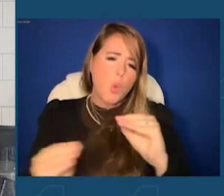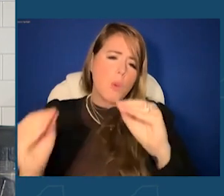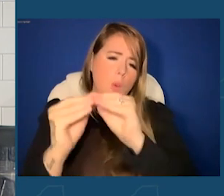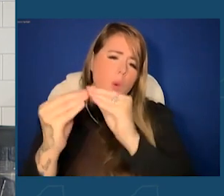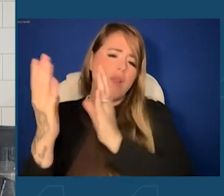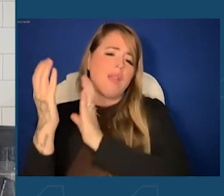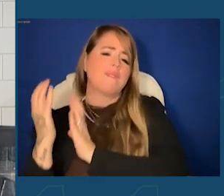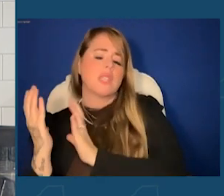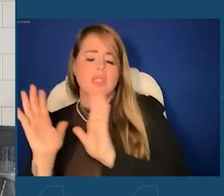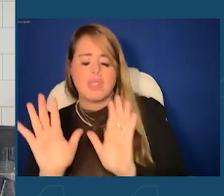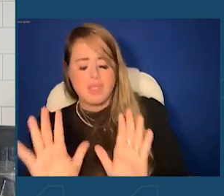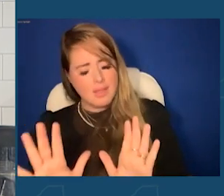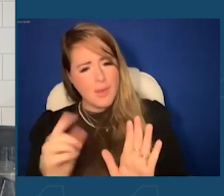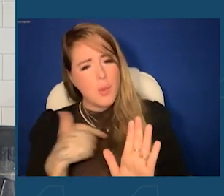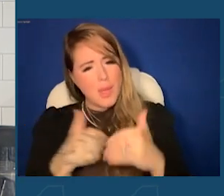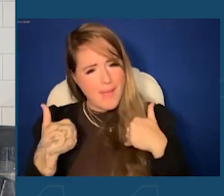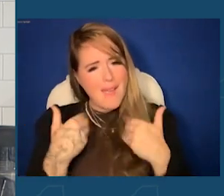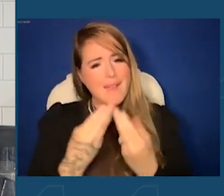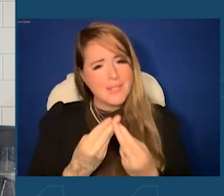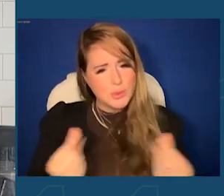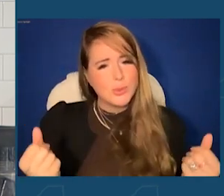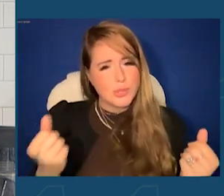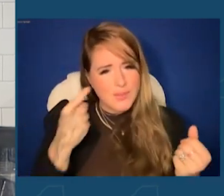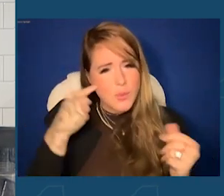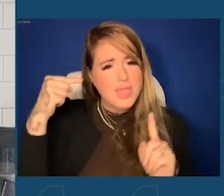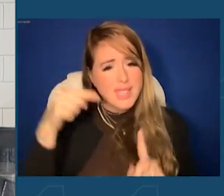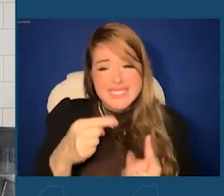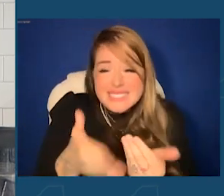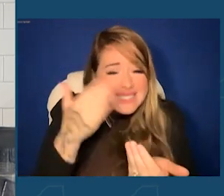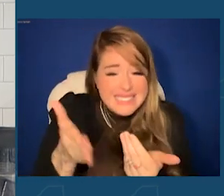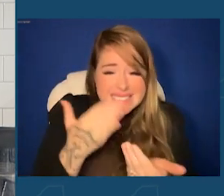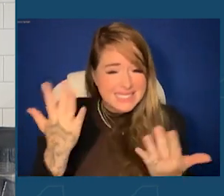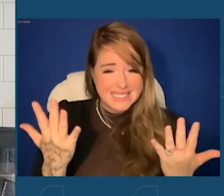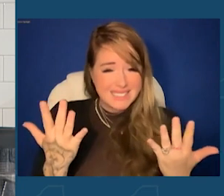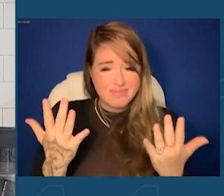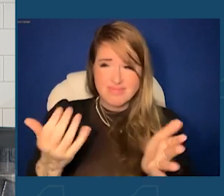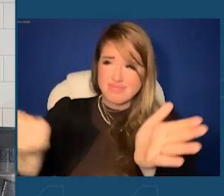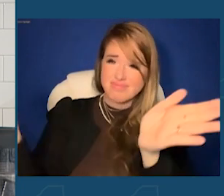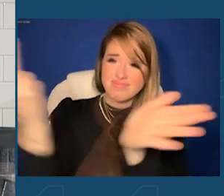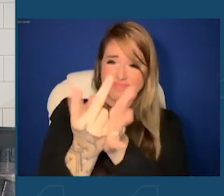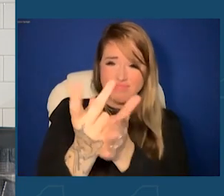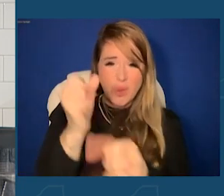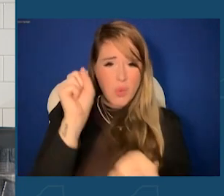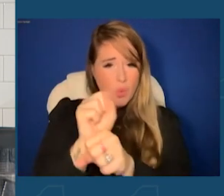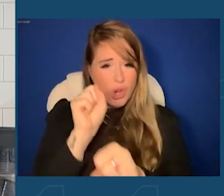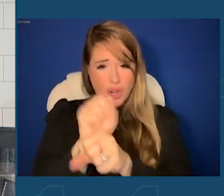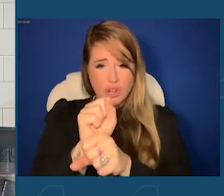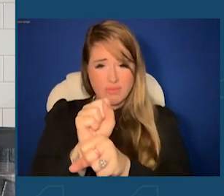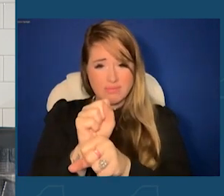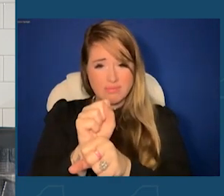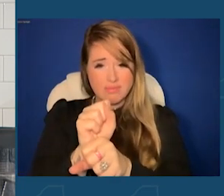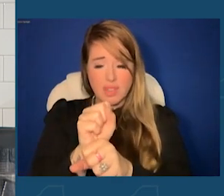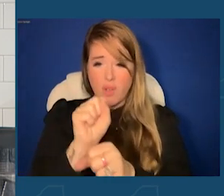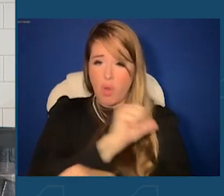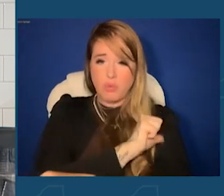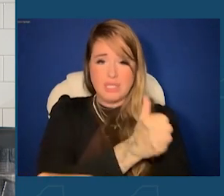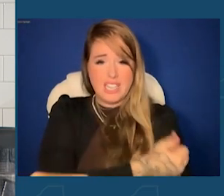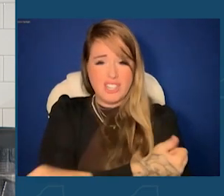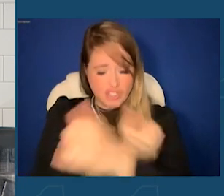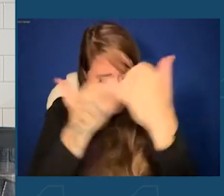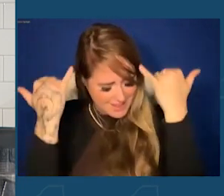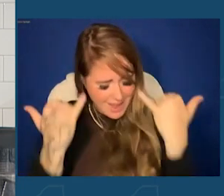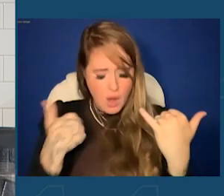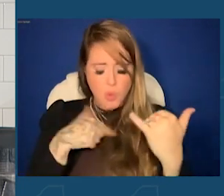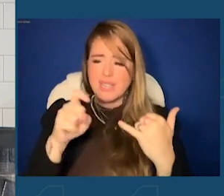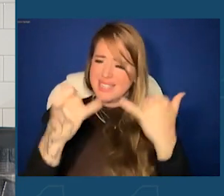an easy solution to address one of these challenges: authorize work authorization quickly. We need it